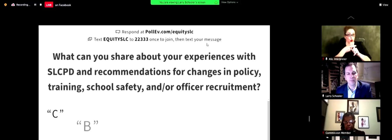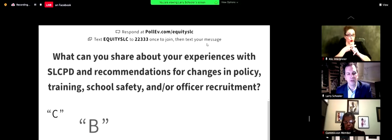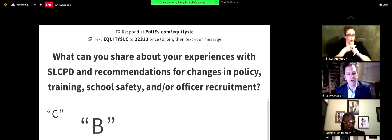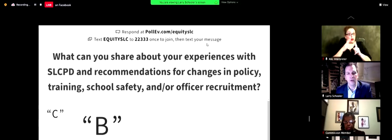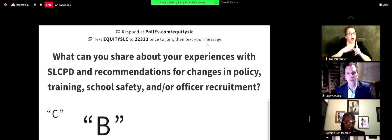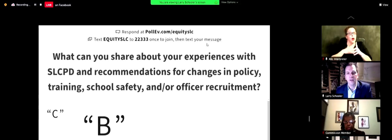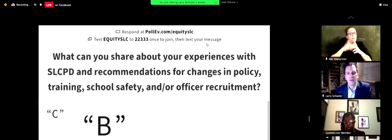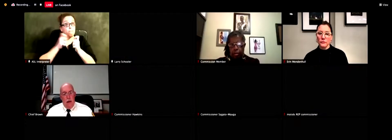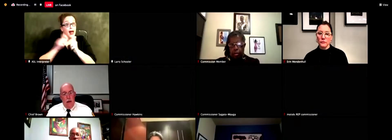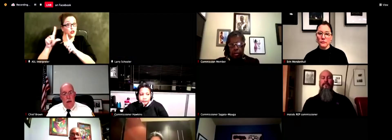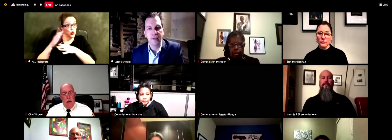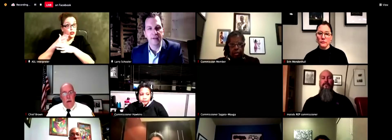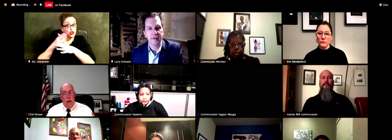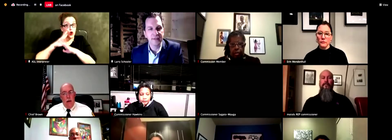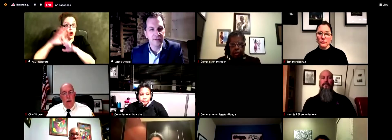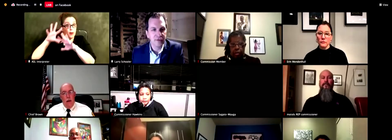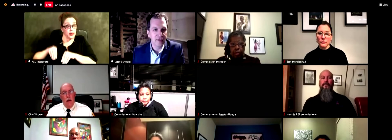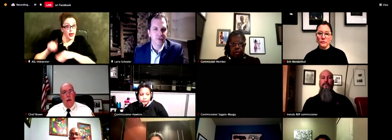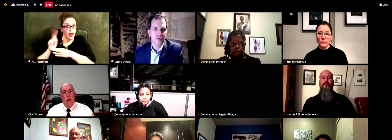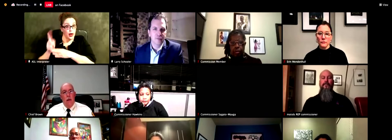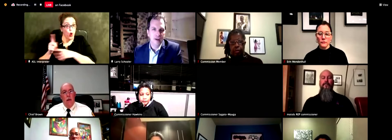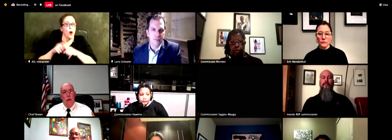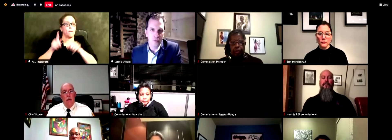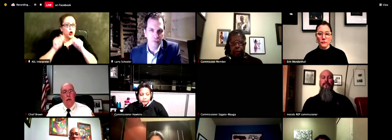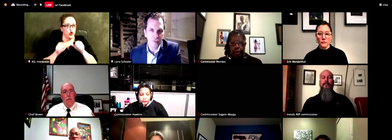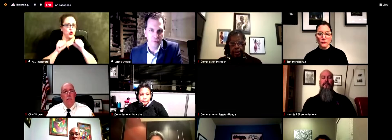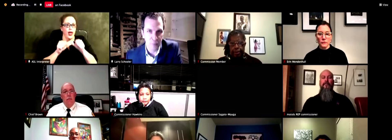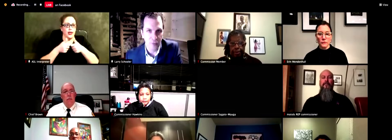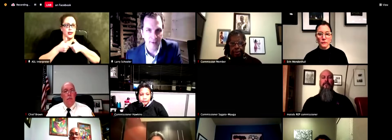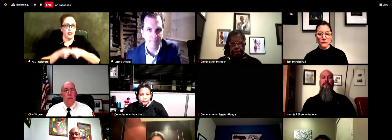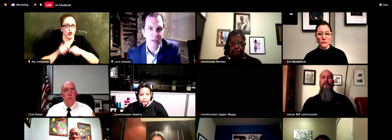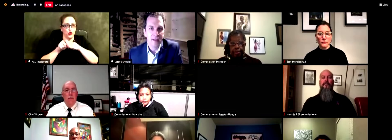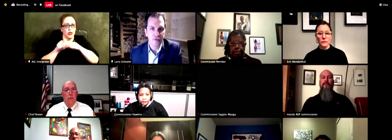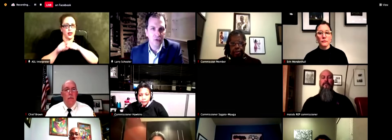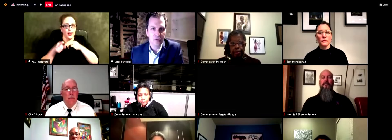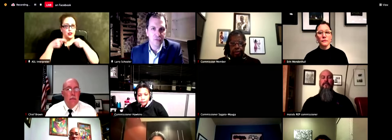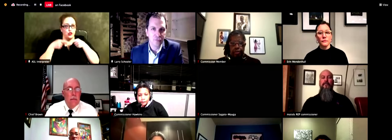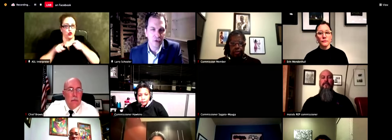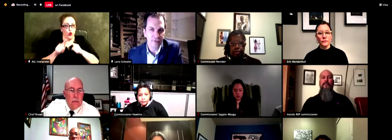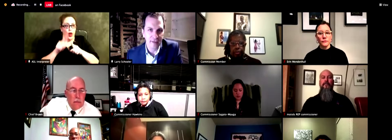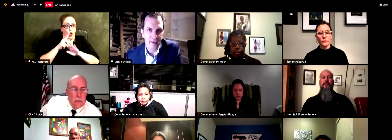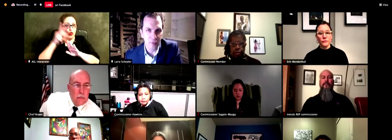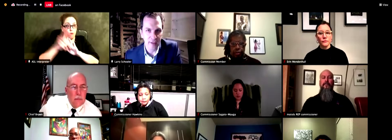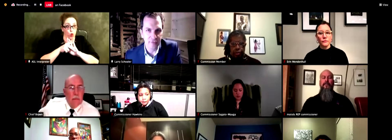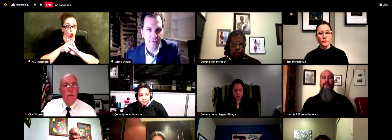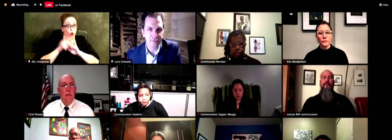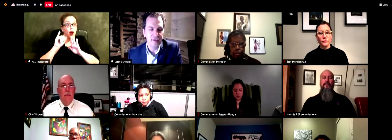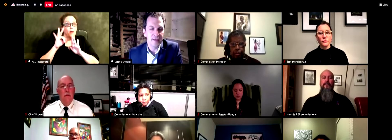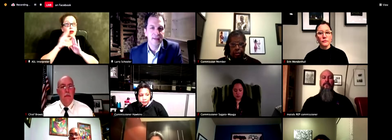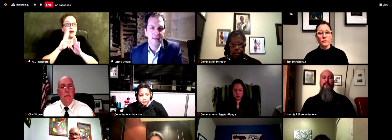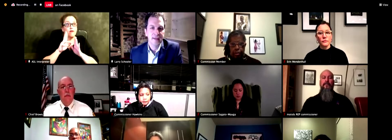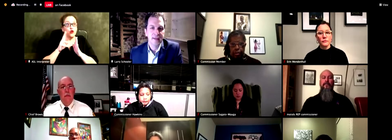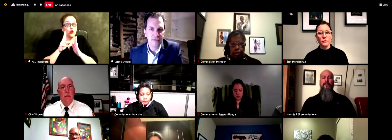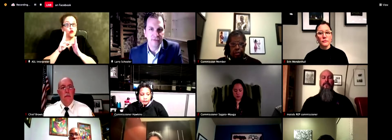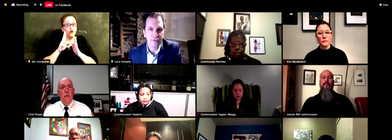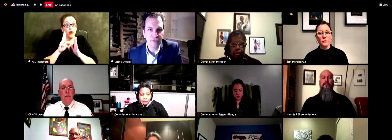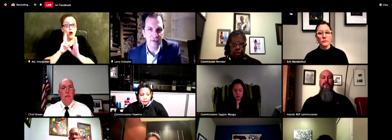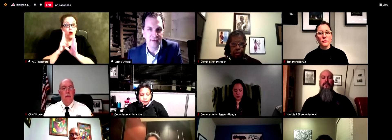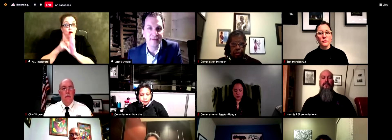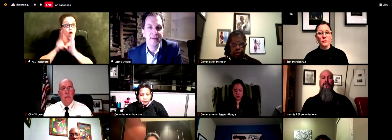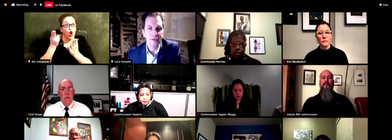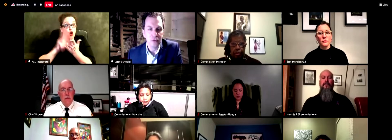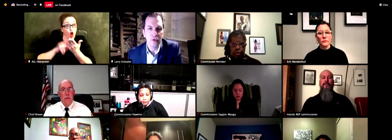moment, but know that you can continue to text us throughout the course of this program. As long as you've logged into EQUITYSLC, you can continue